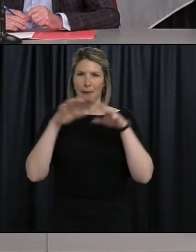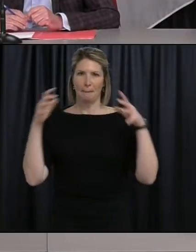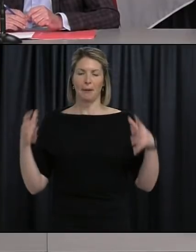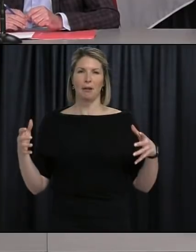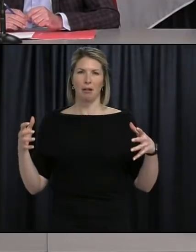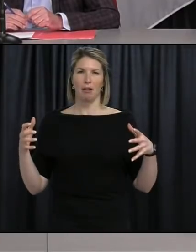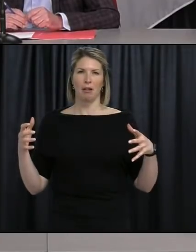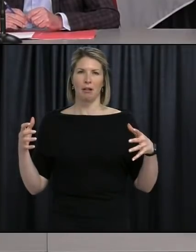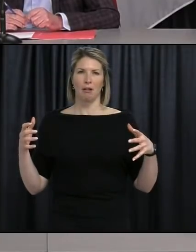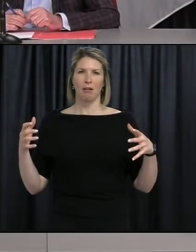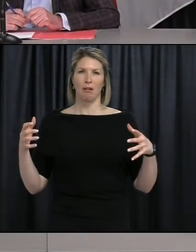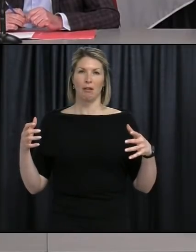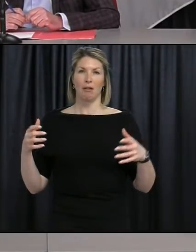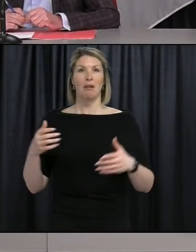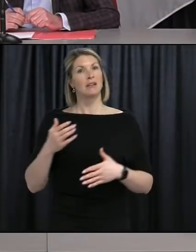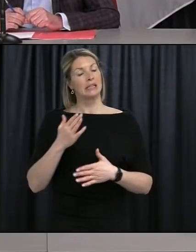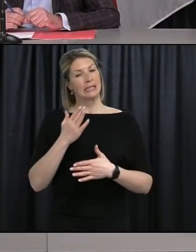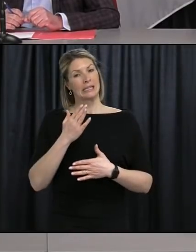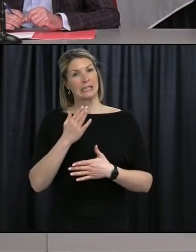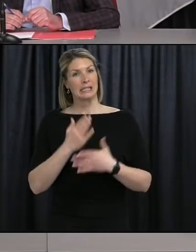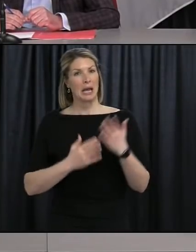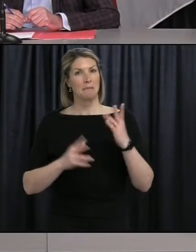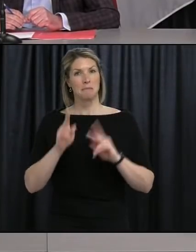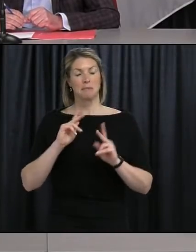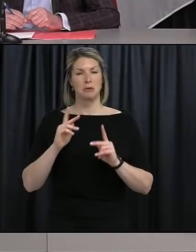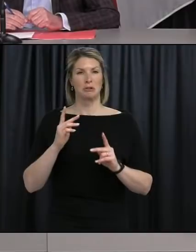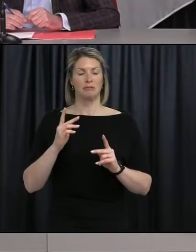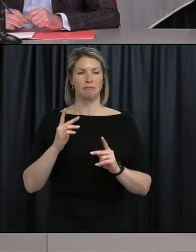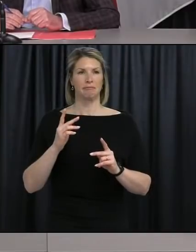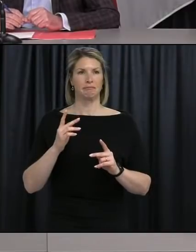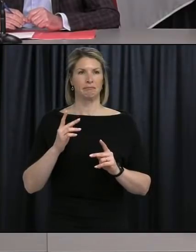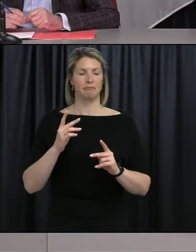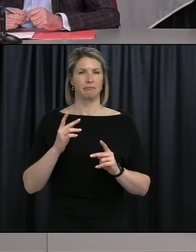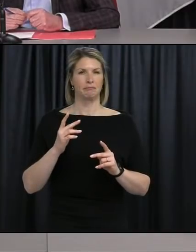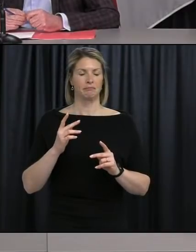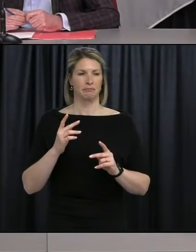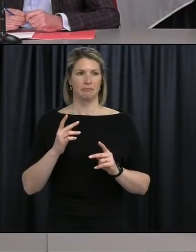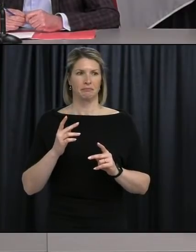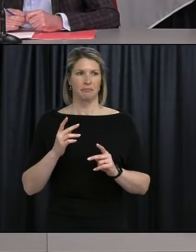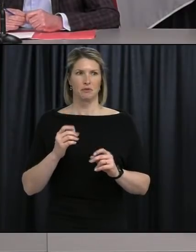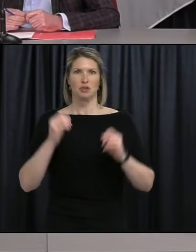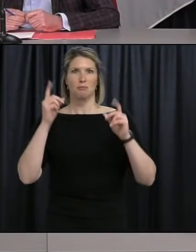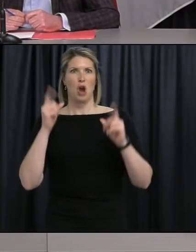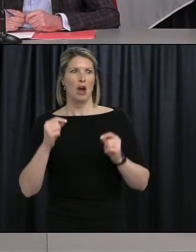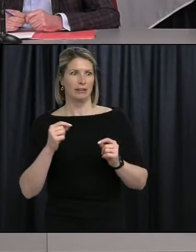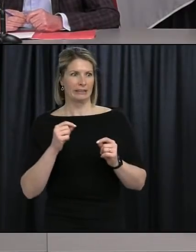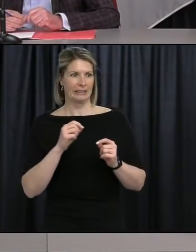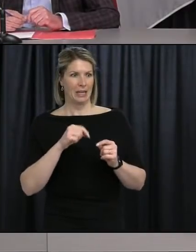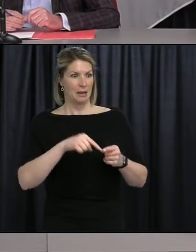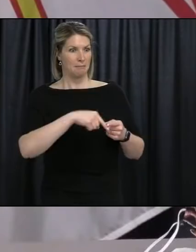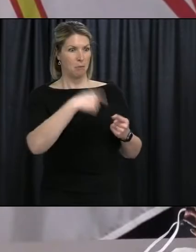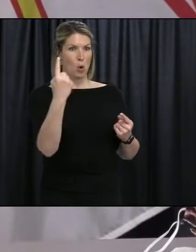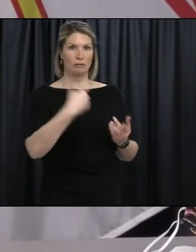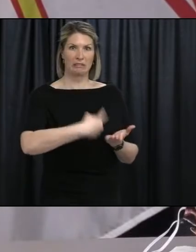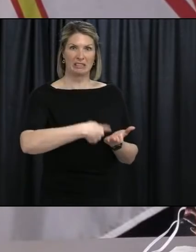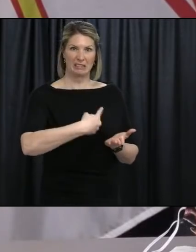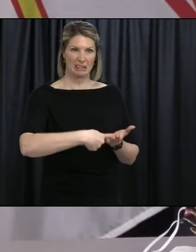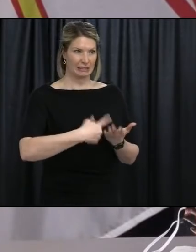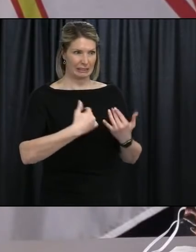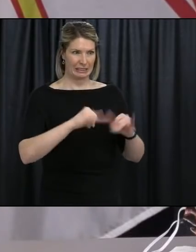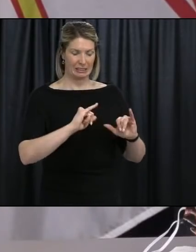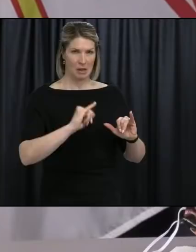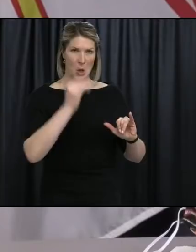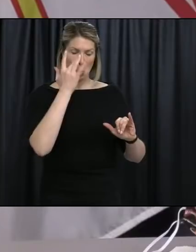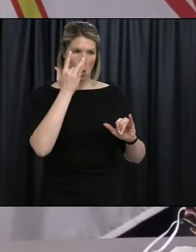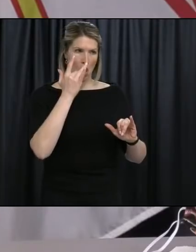to even go ahead at all, given the heightened risk of these variants of concern. Well, as we've said from the beginning,